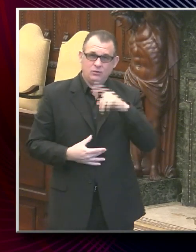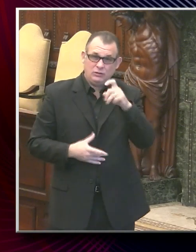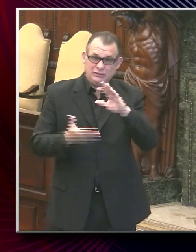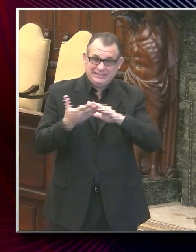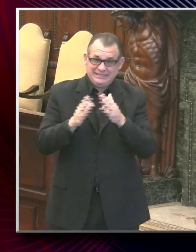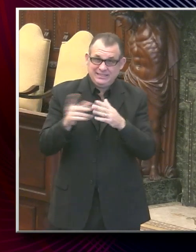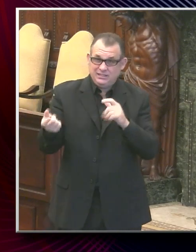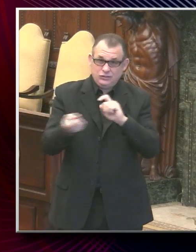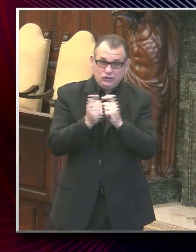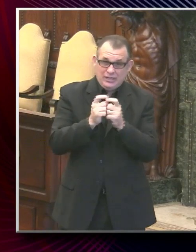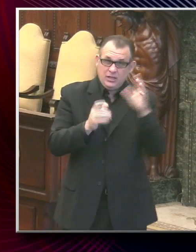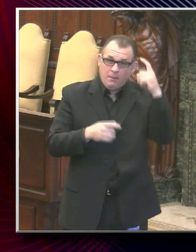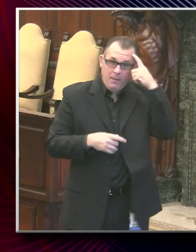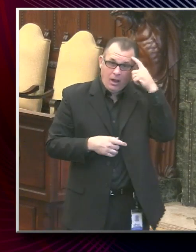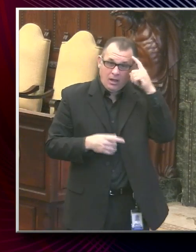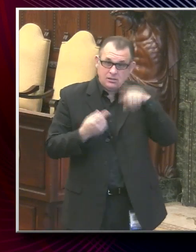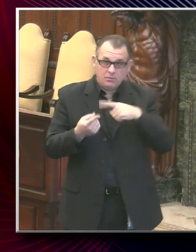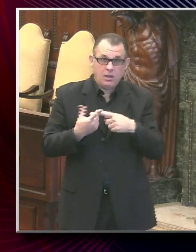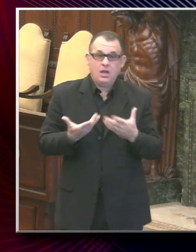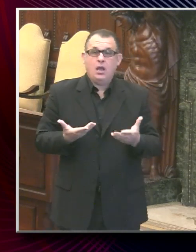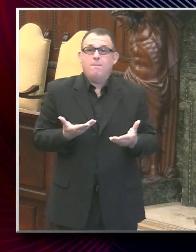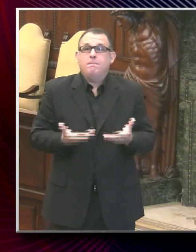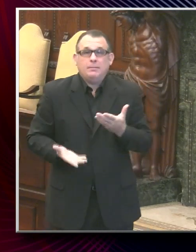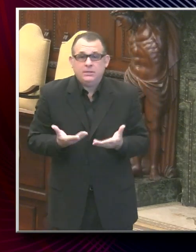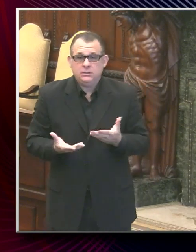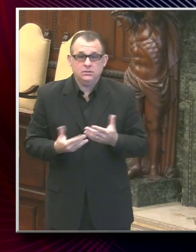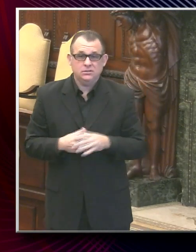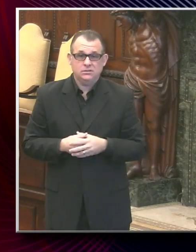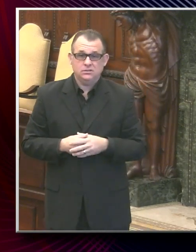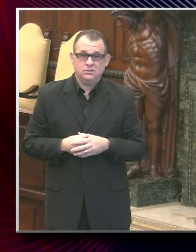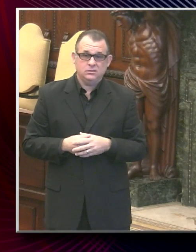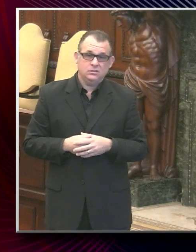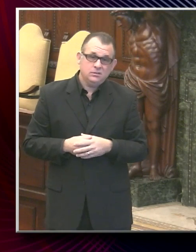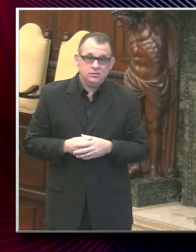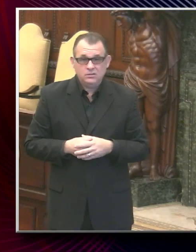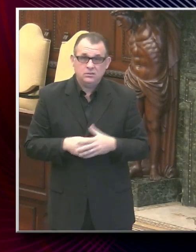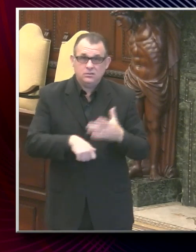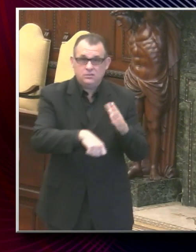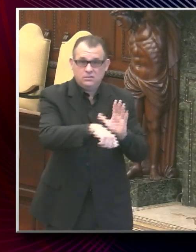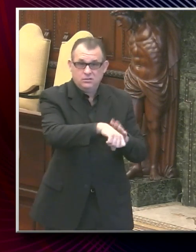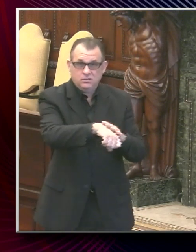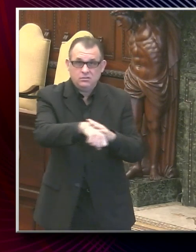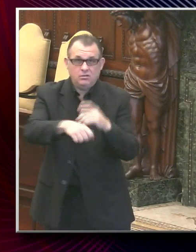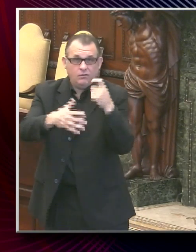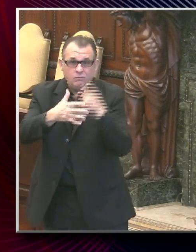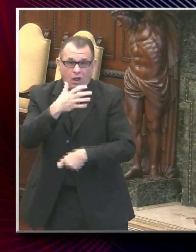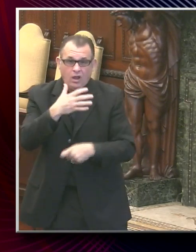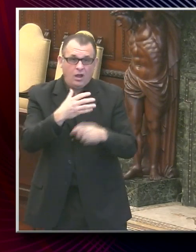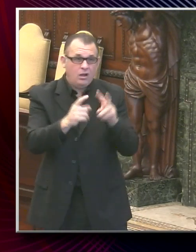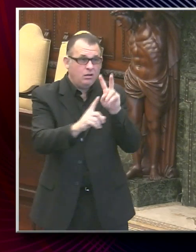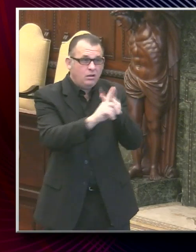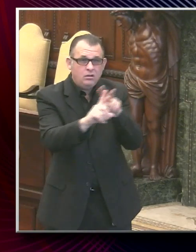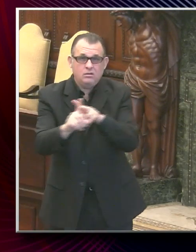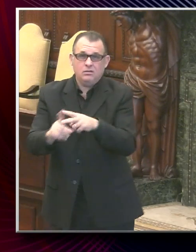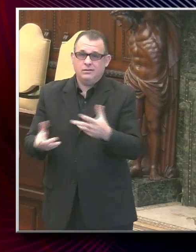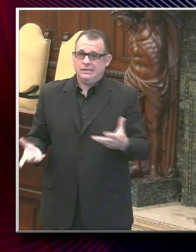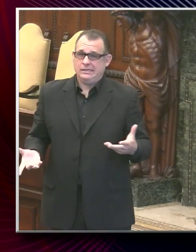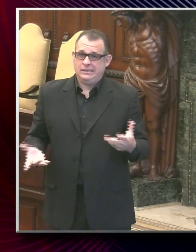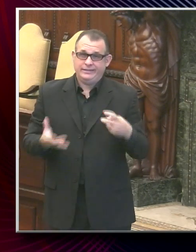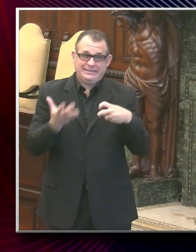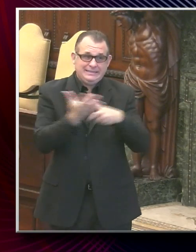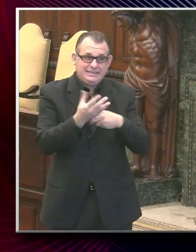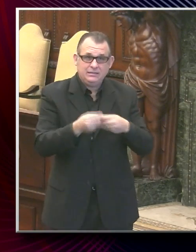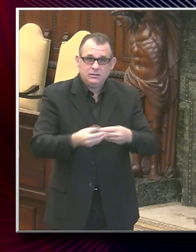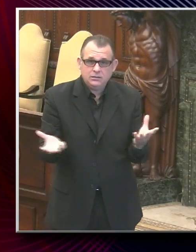its mind about maybe, you know, getting some fines together, you know, issuing some tickets,